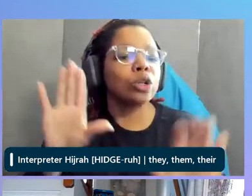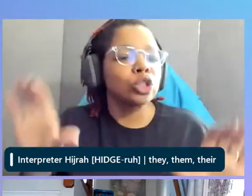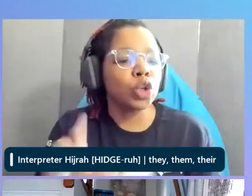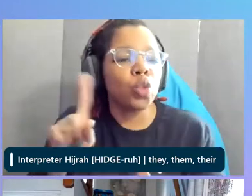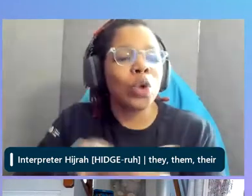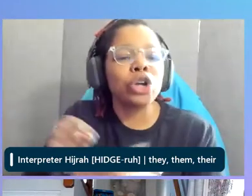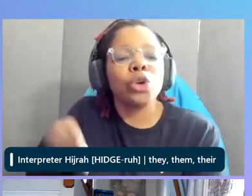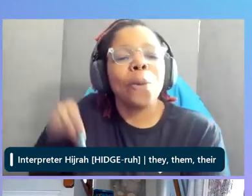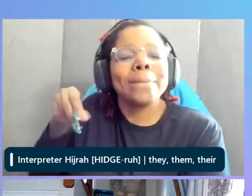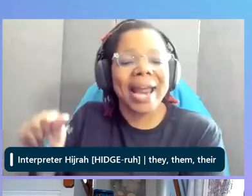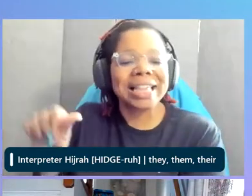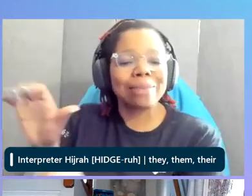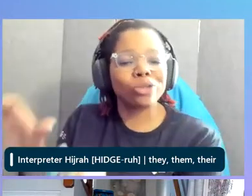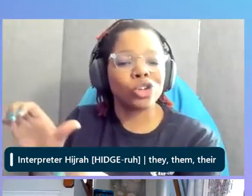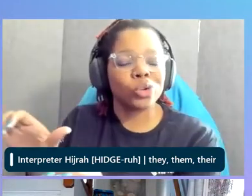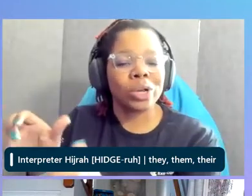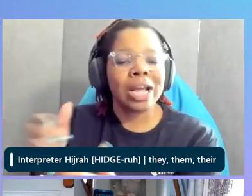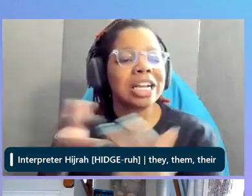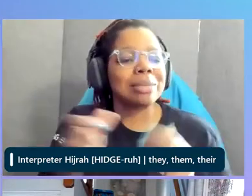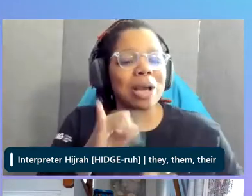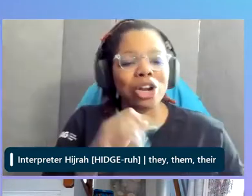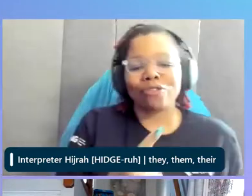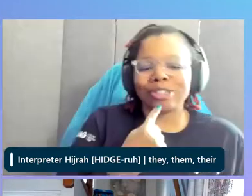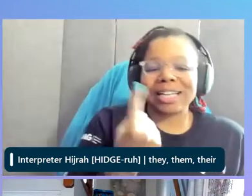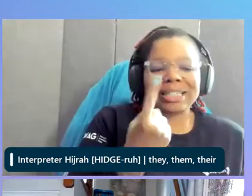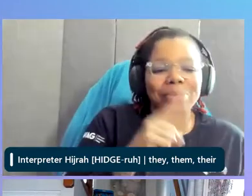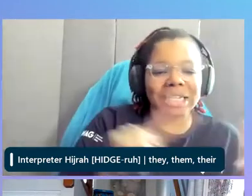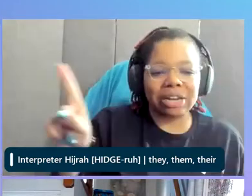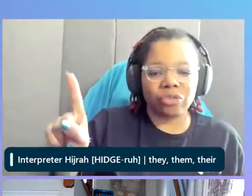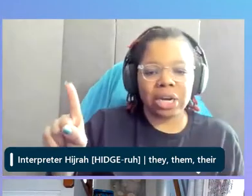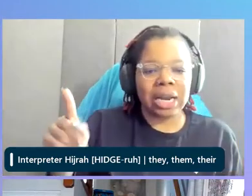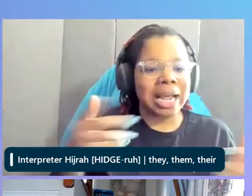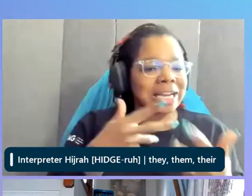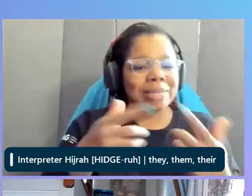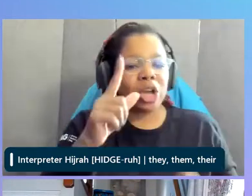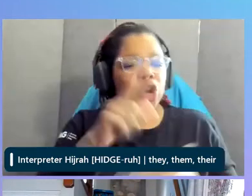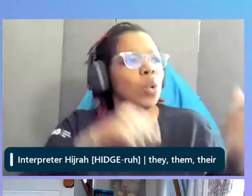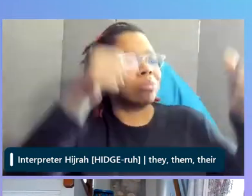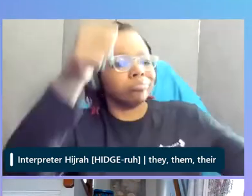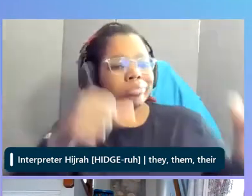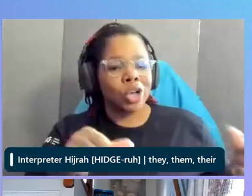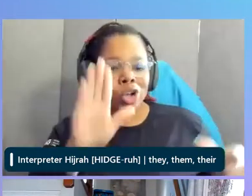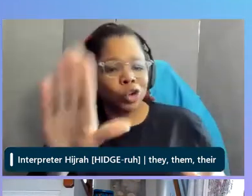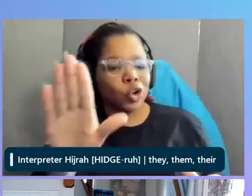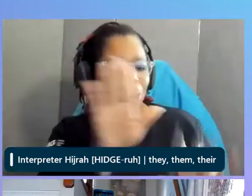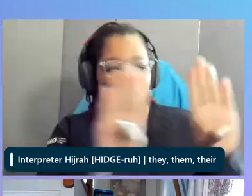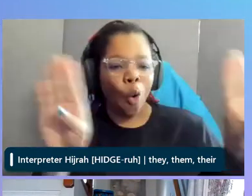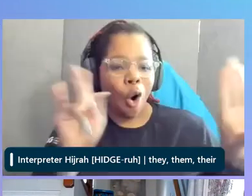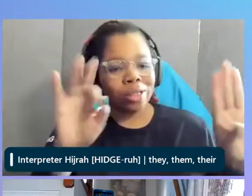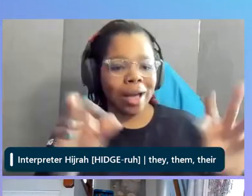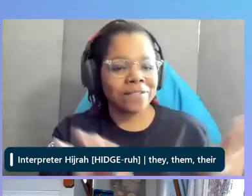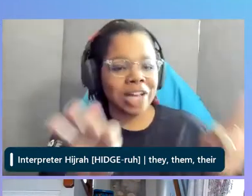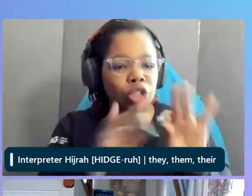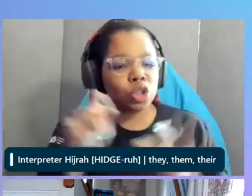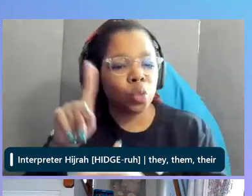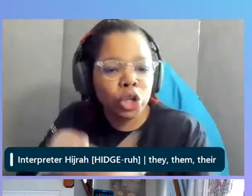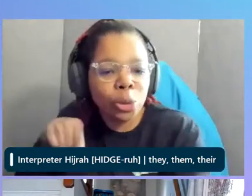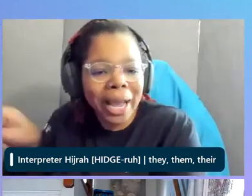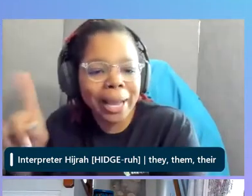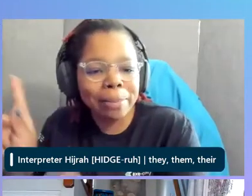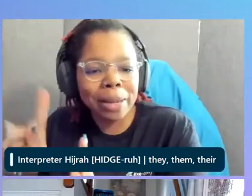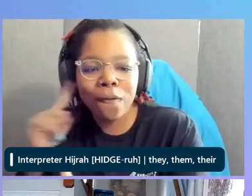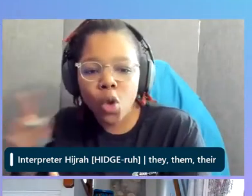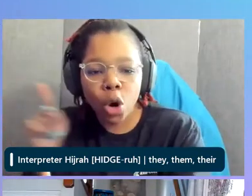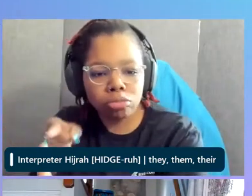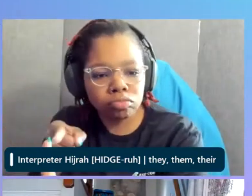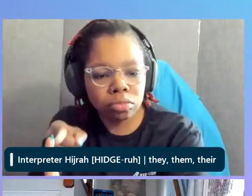do, even when you're saying something different. So it doesn't matter what's up on your wall of values. What are you actually paying people to do?"